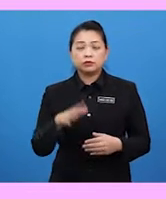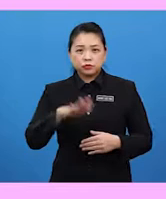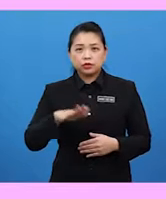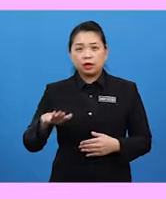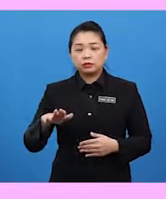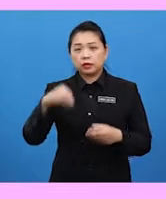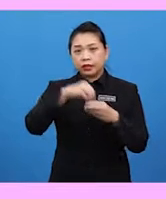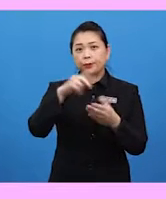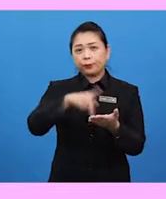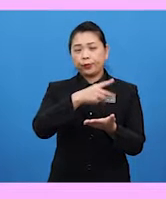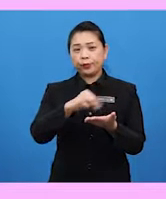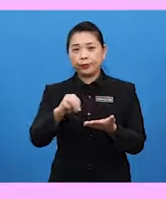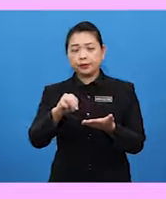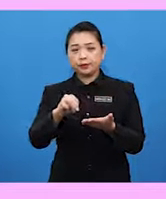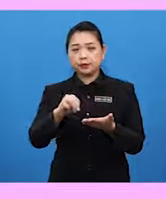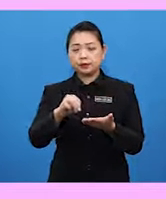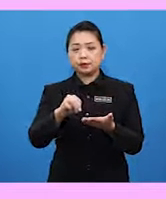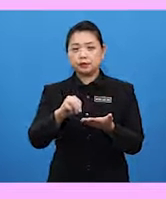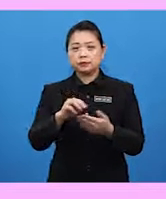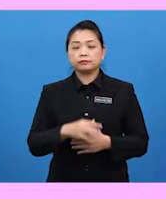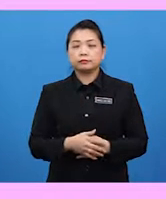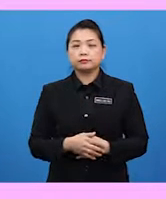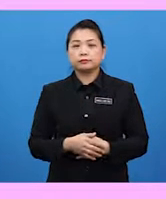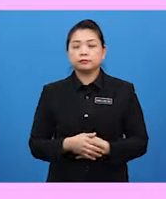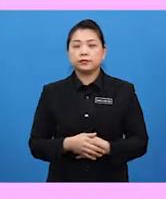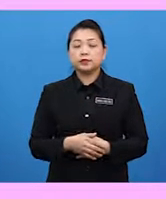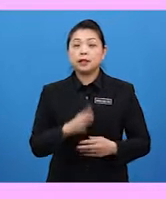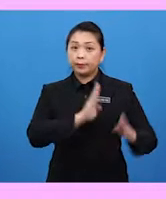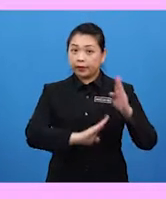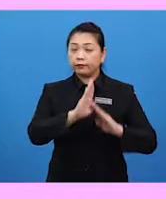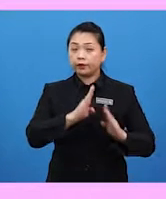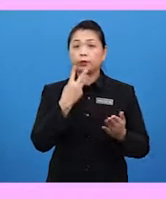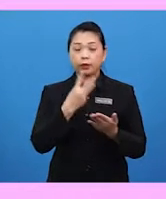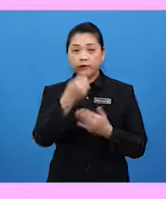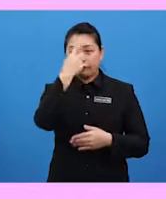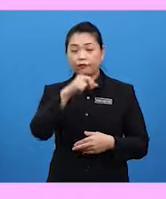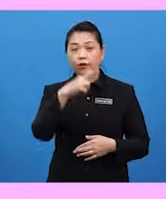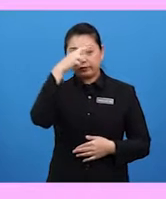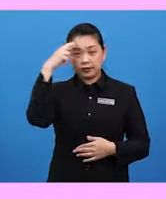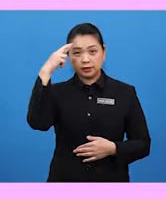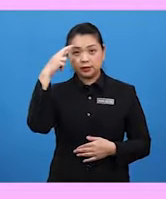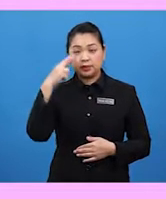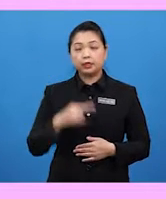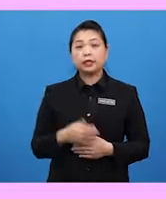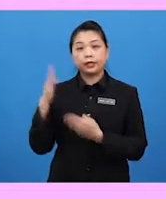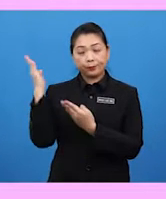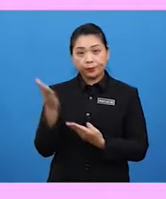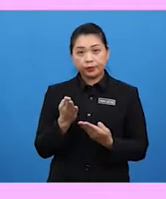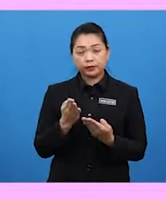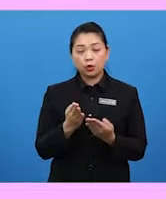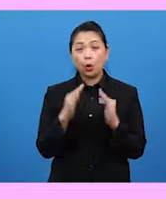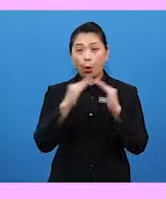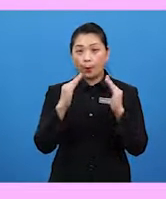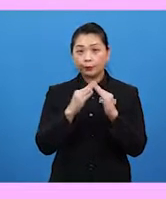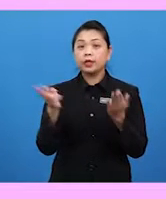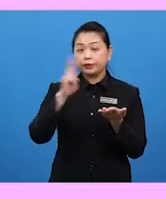in the poem is rather sly. He is behaving well for a reason. He has brought home his report card,